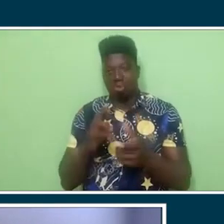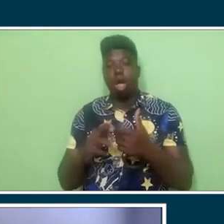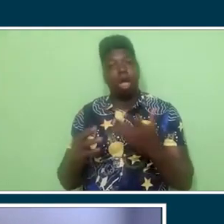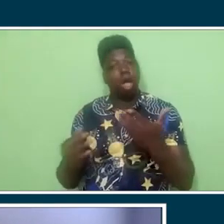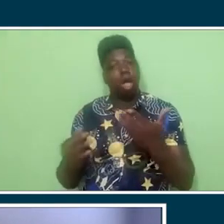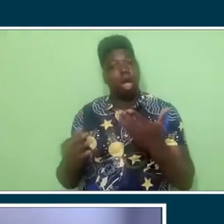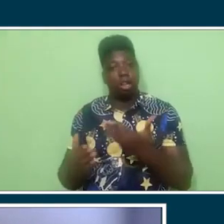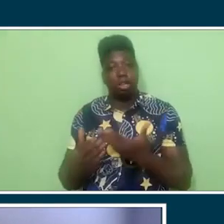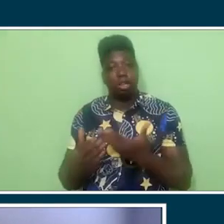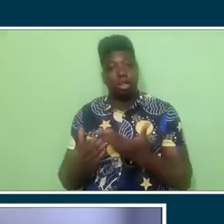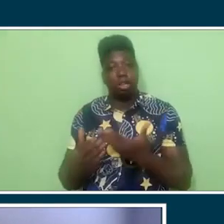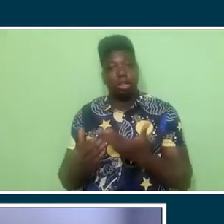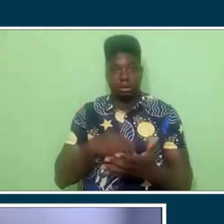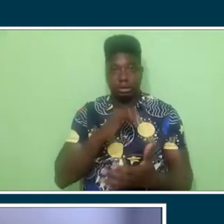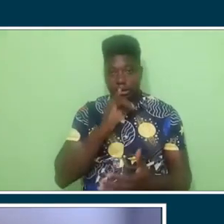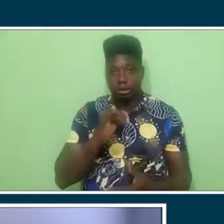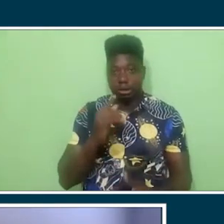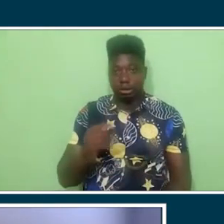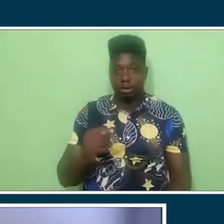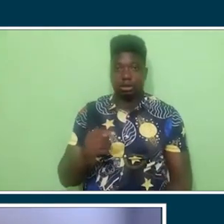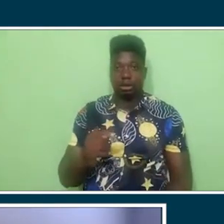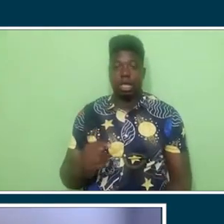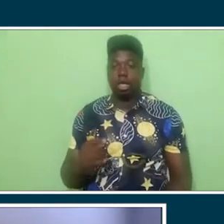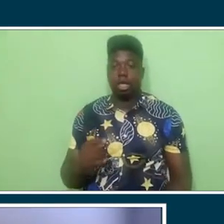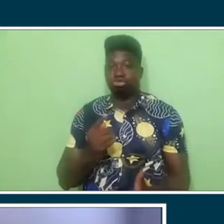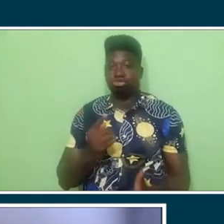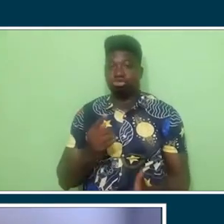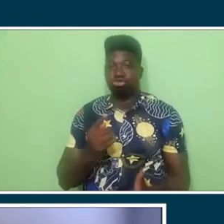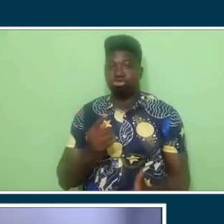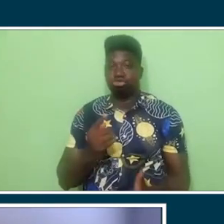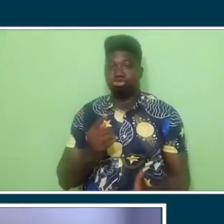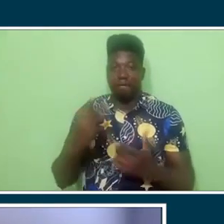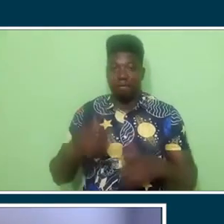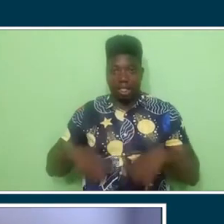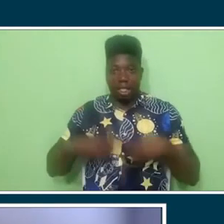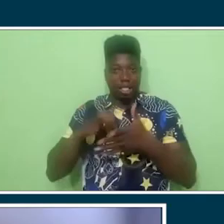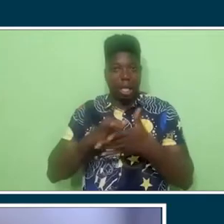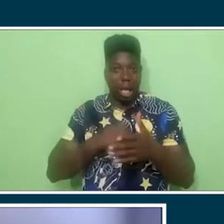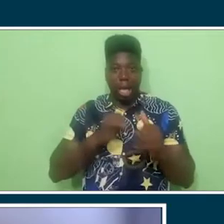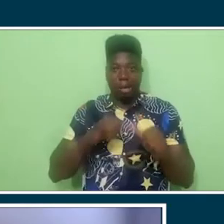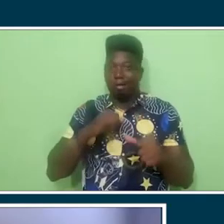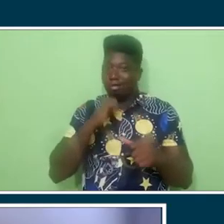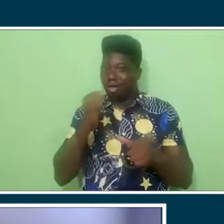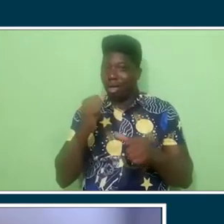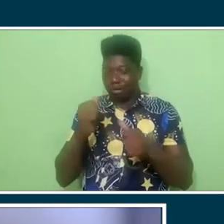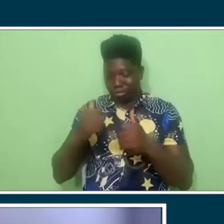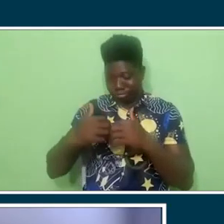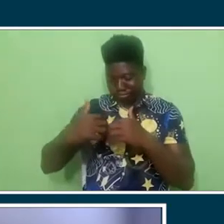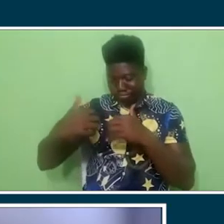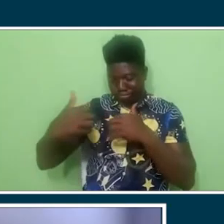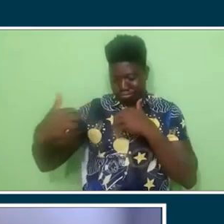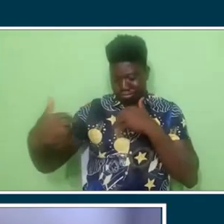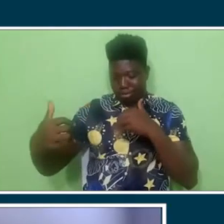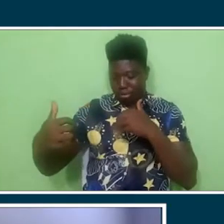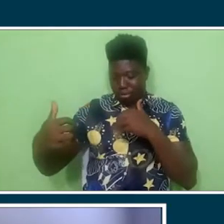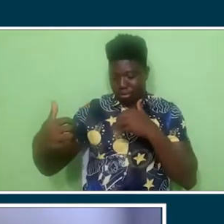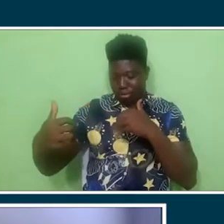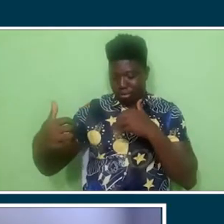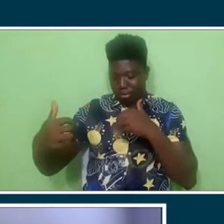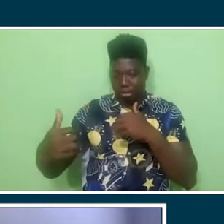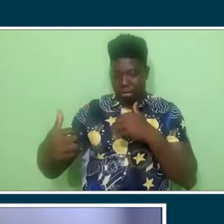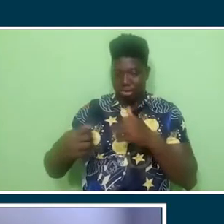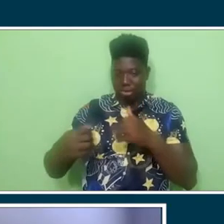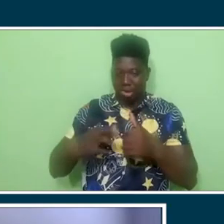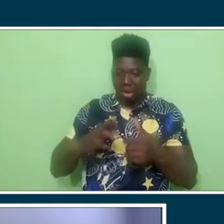truth of life that I cannot exist without you or you or you or you. And